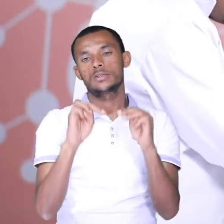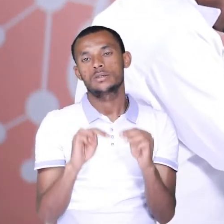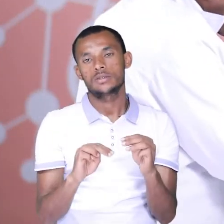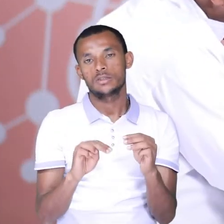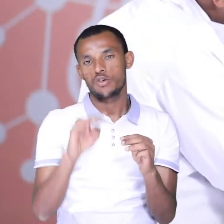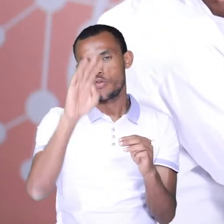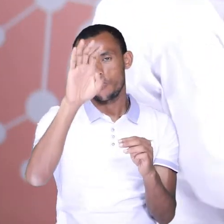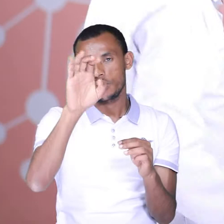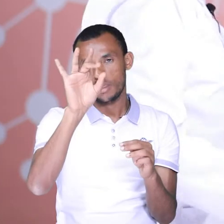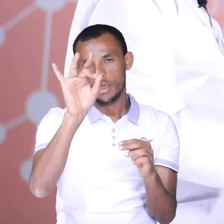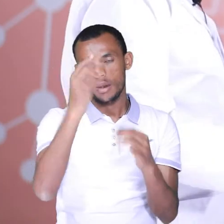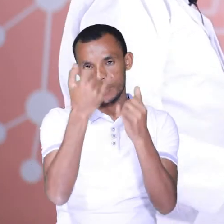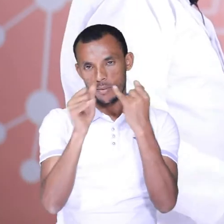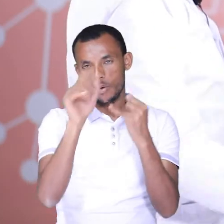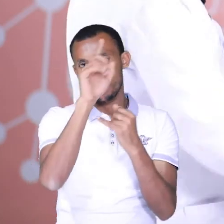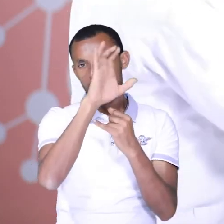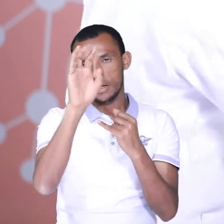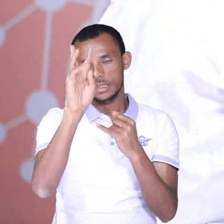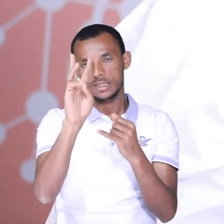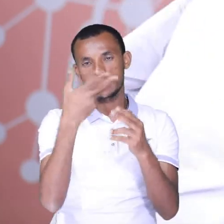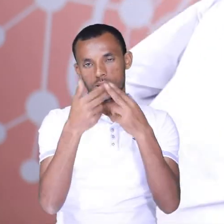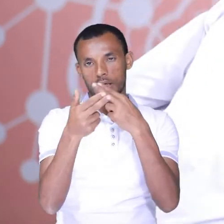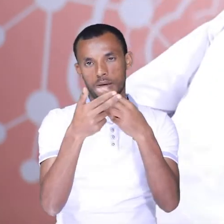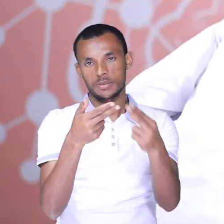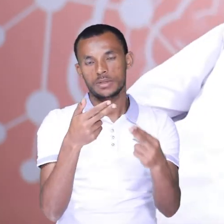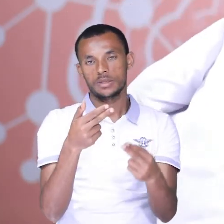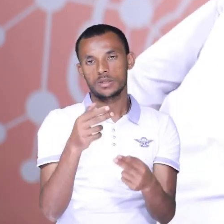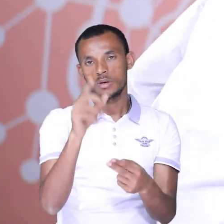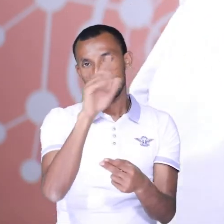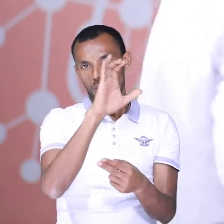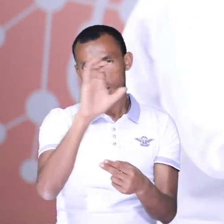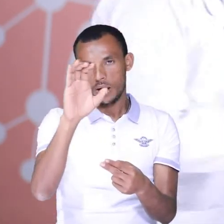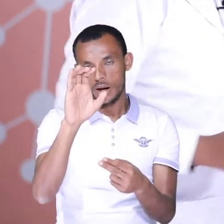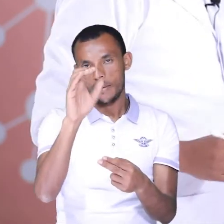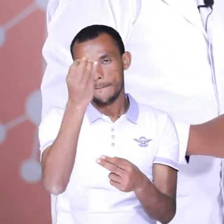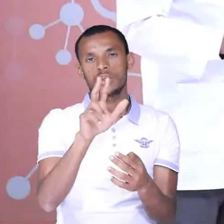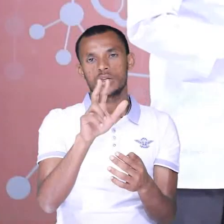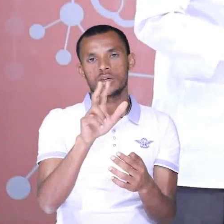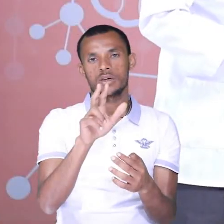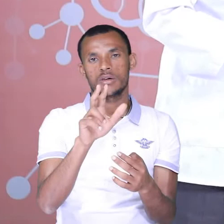as 48 divided by 106 times 100%, it gives us